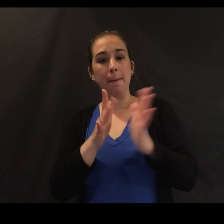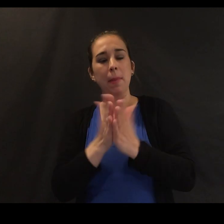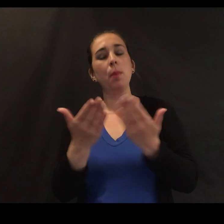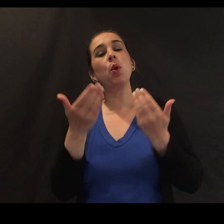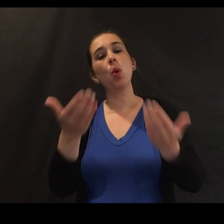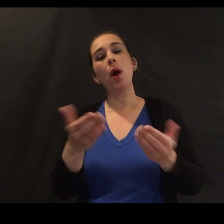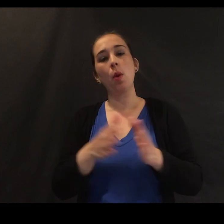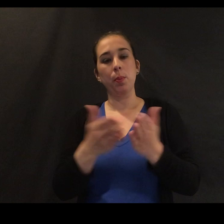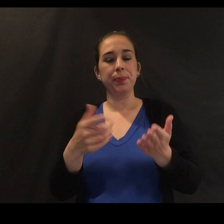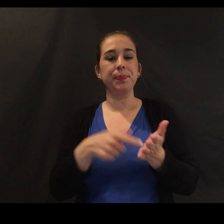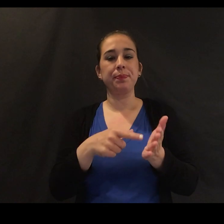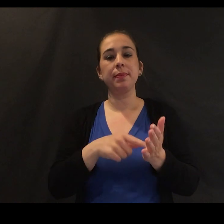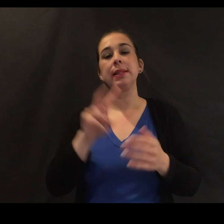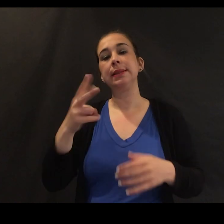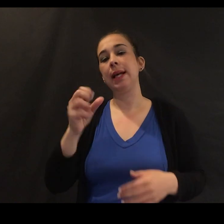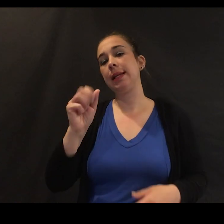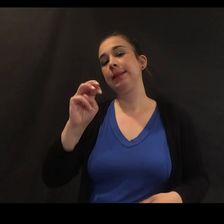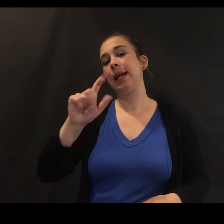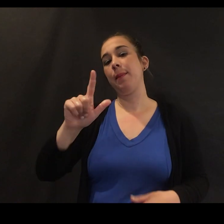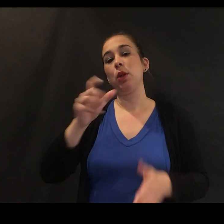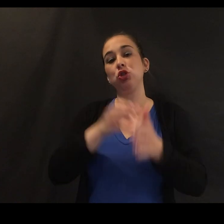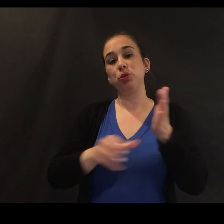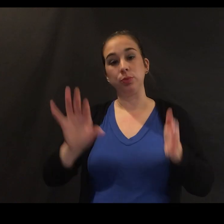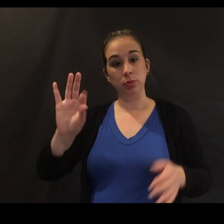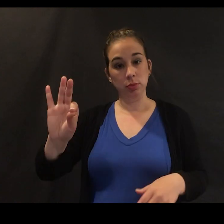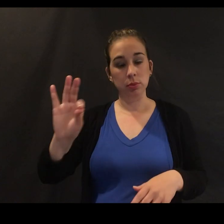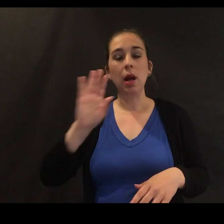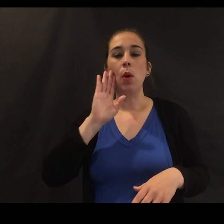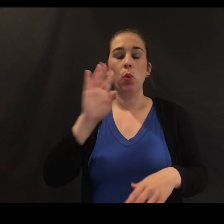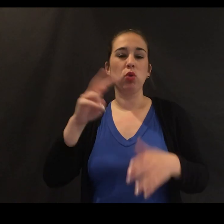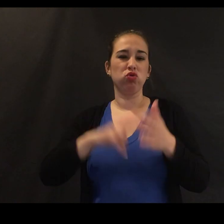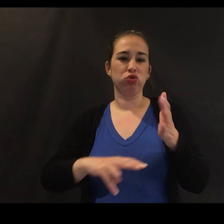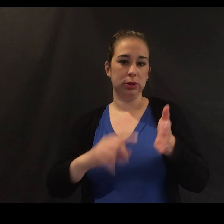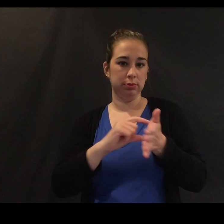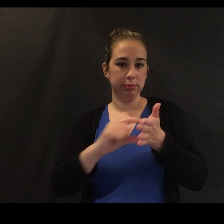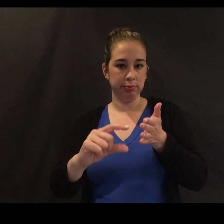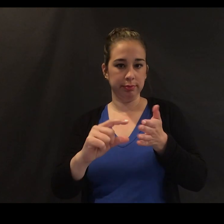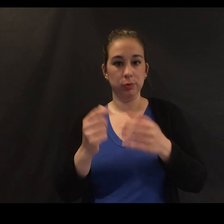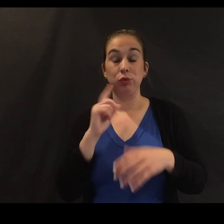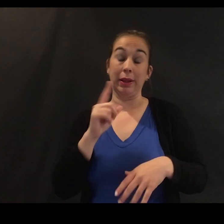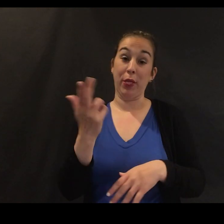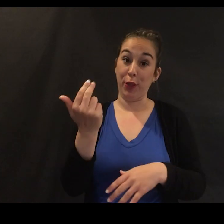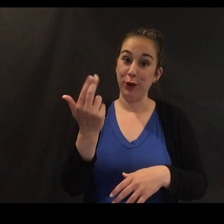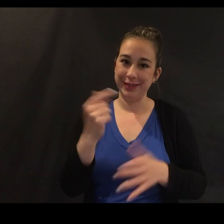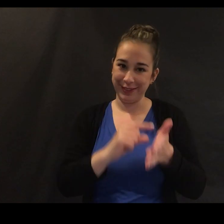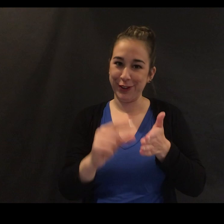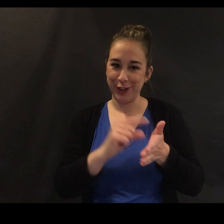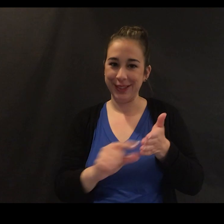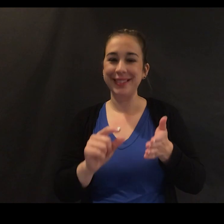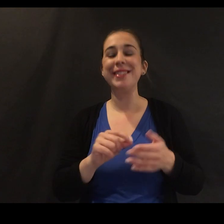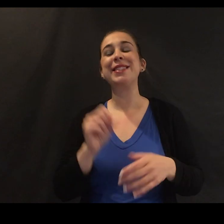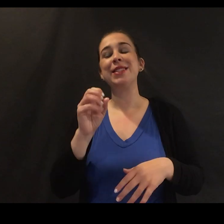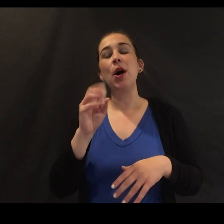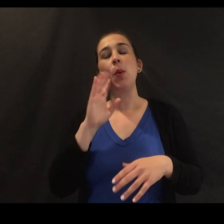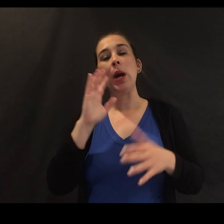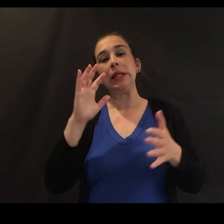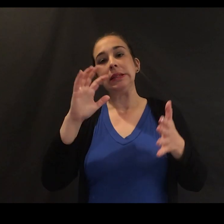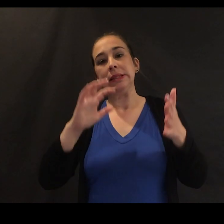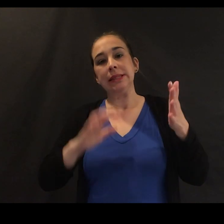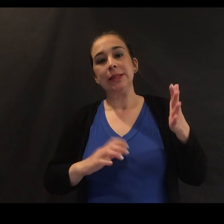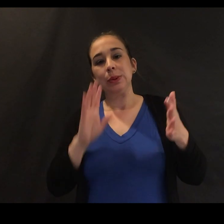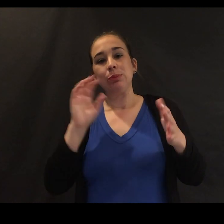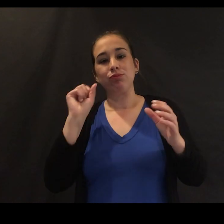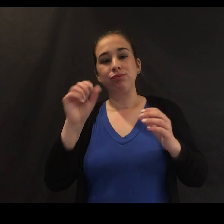with me at 2 Samuel chapter 9. I'm going to read a passage of Scripture, actually 13 verses. So there'll be a number of verses that tells a